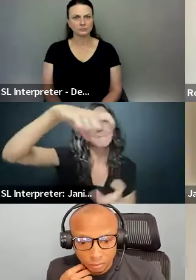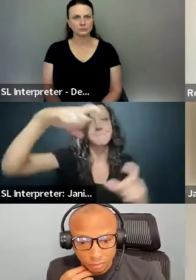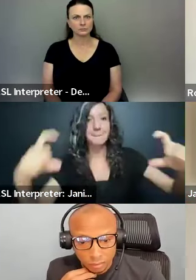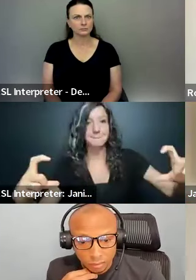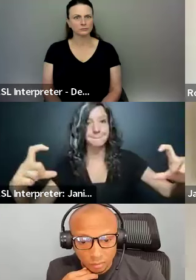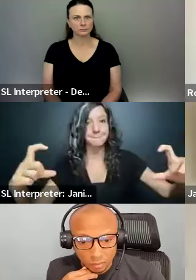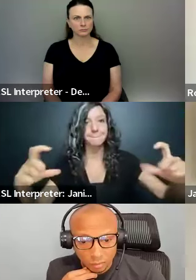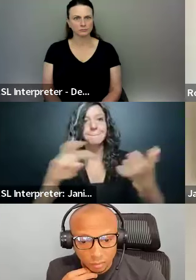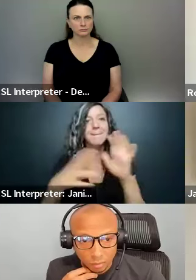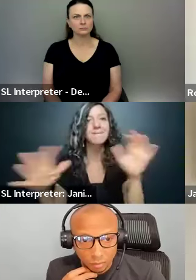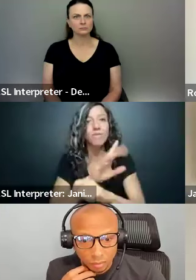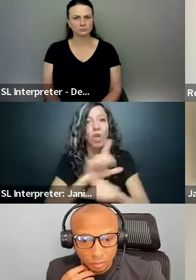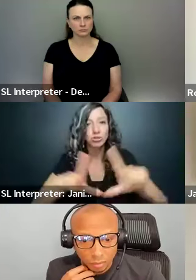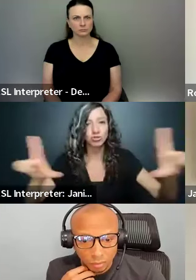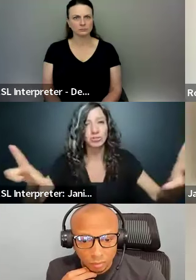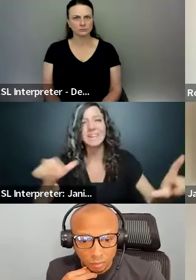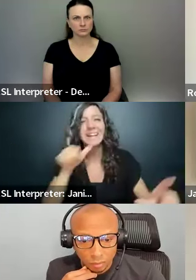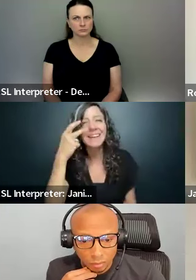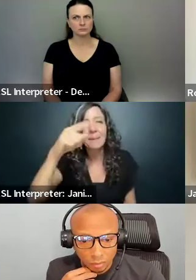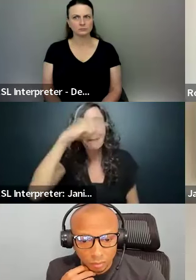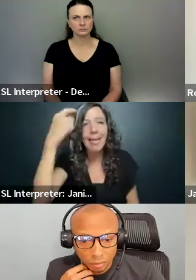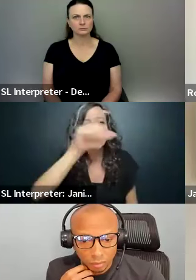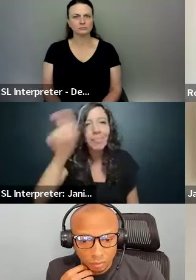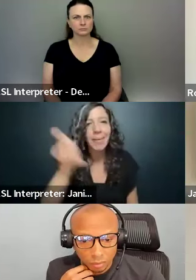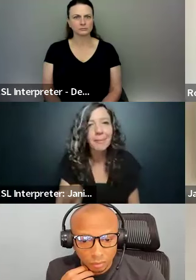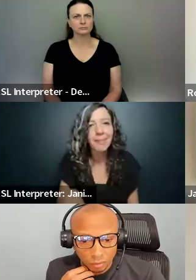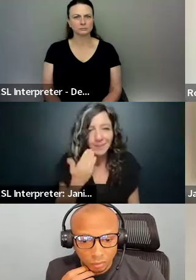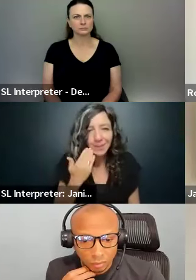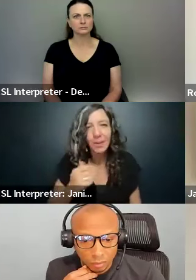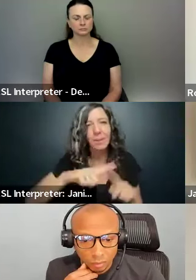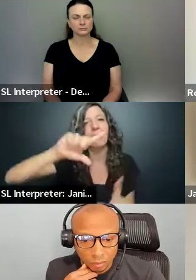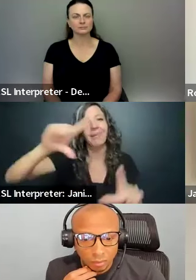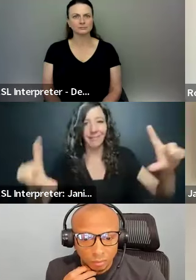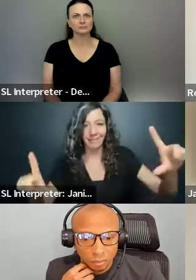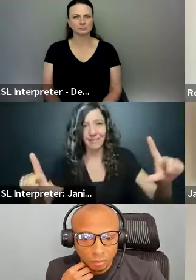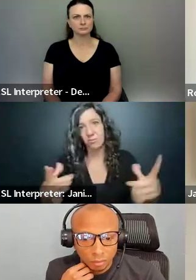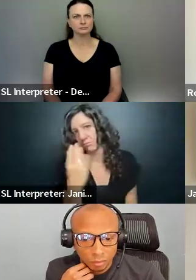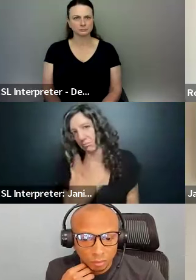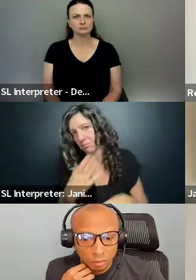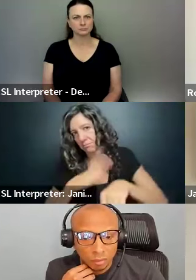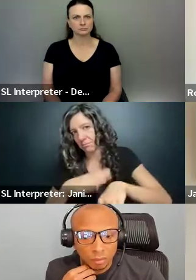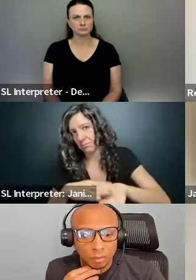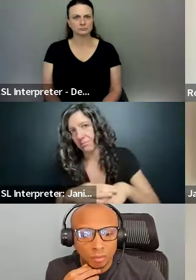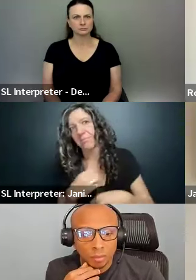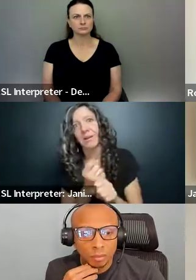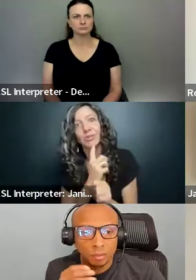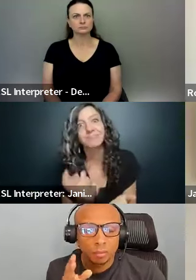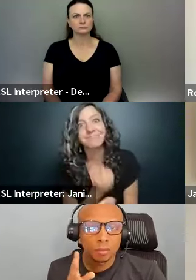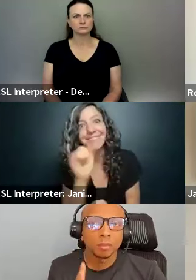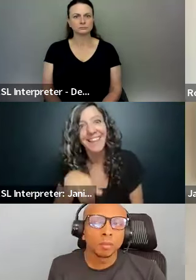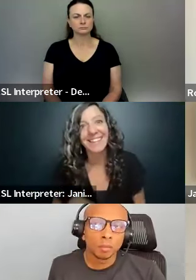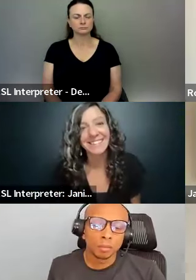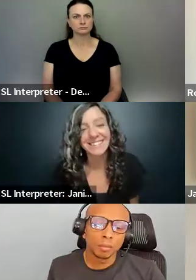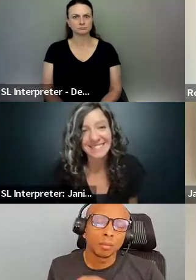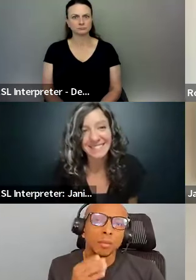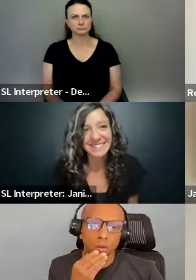it, so you have basically the person's in a bigger screen, so that works too. But like let's take full advantage of